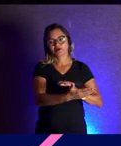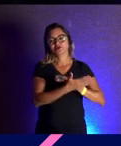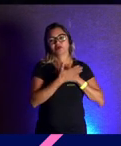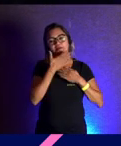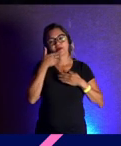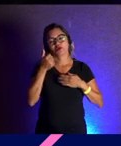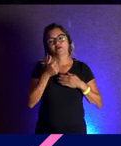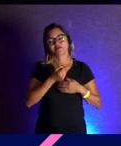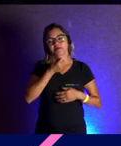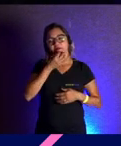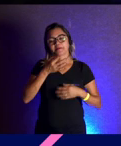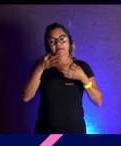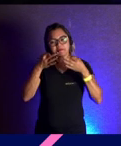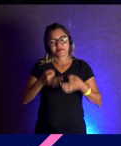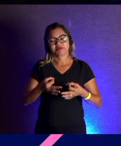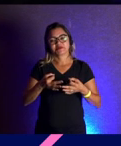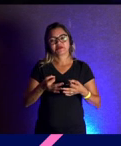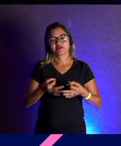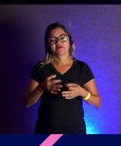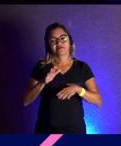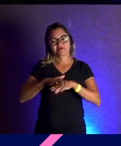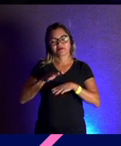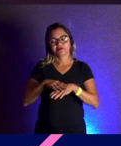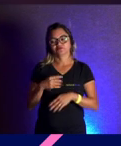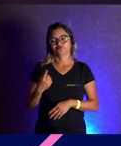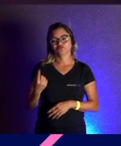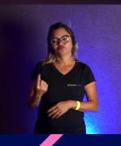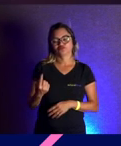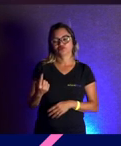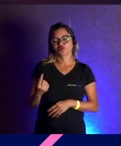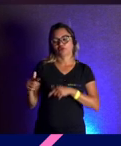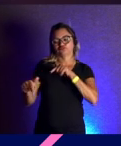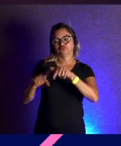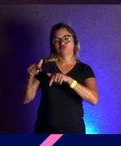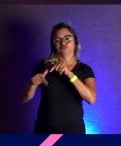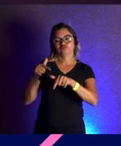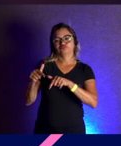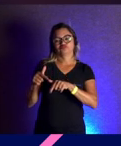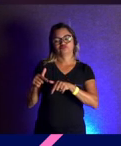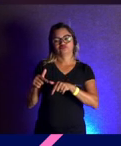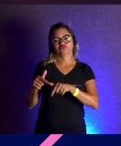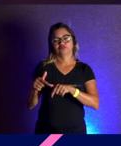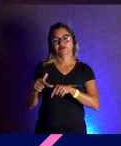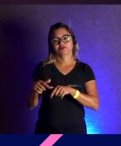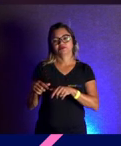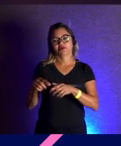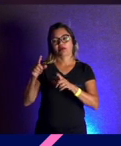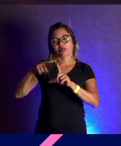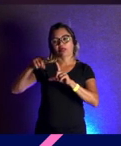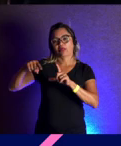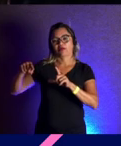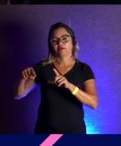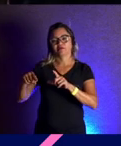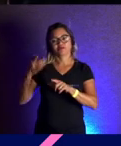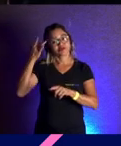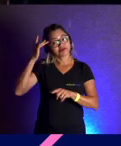But you have to do something. You can't just sit there with one data set and do statistics because you have no idea. You don't know if it's right or